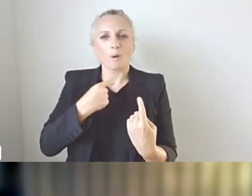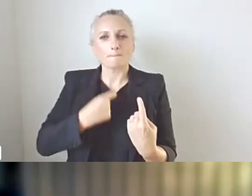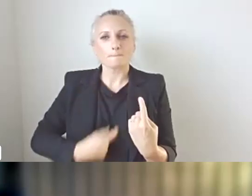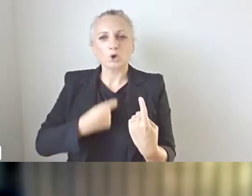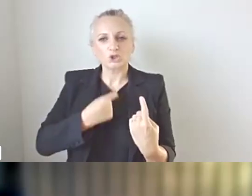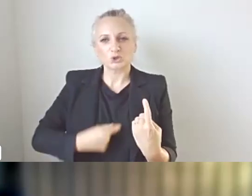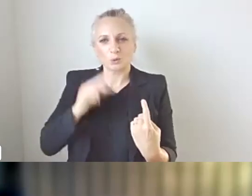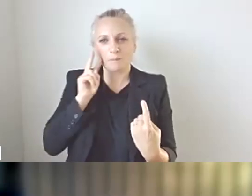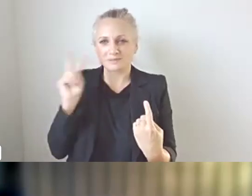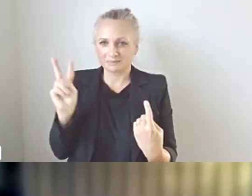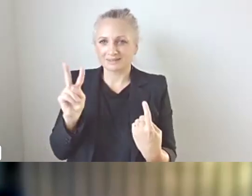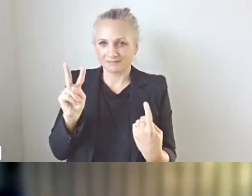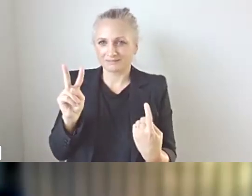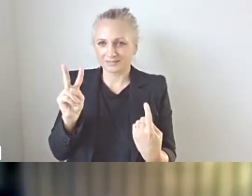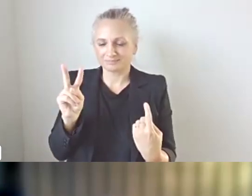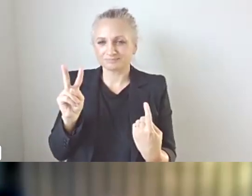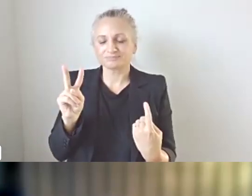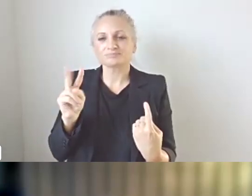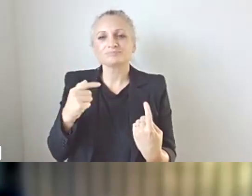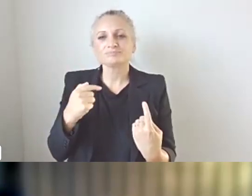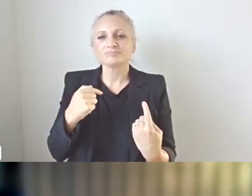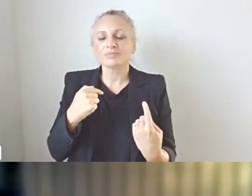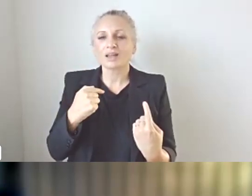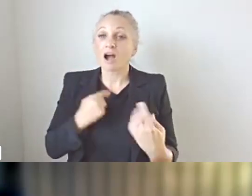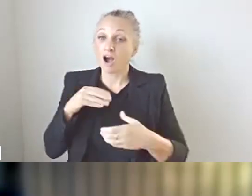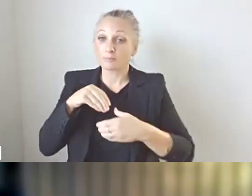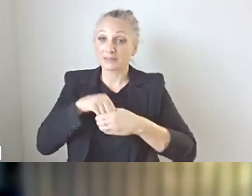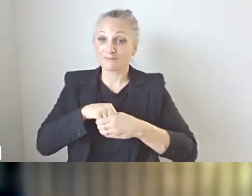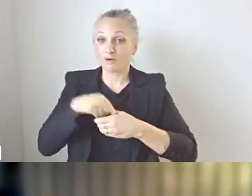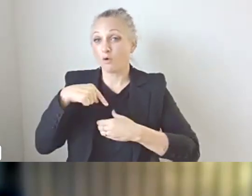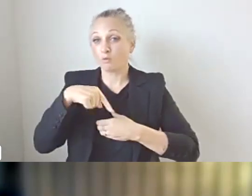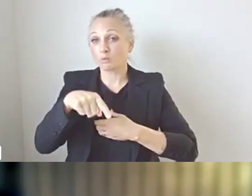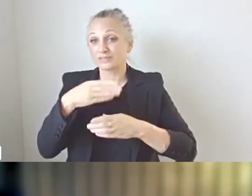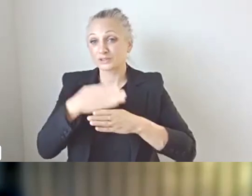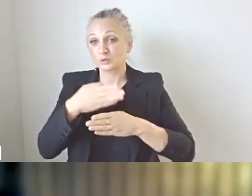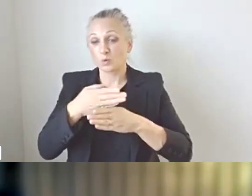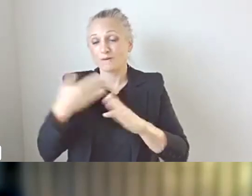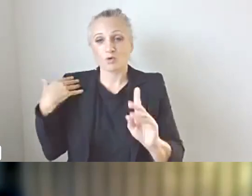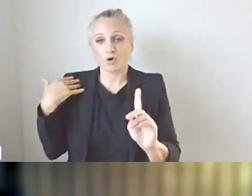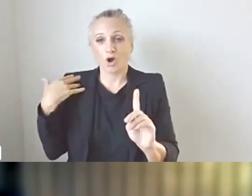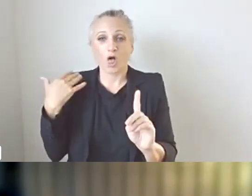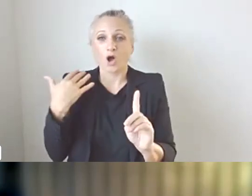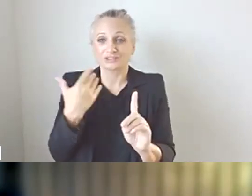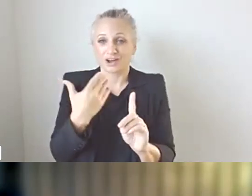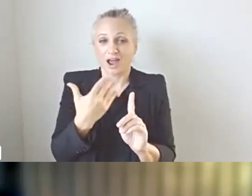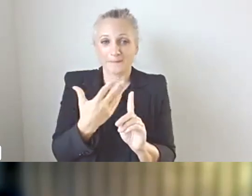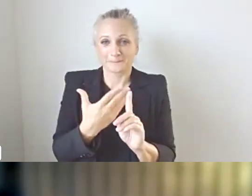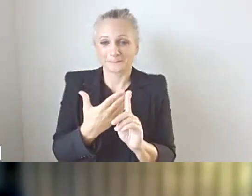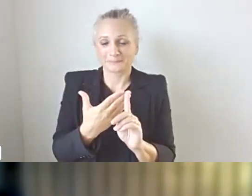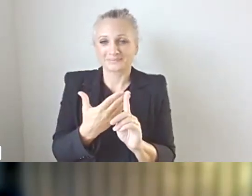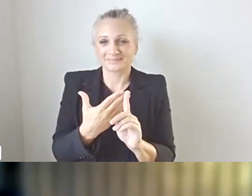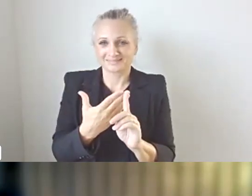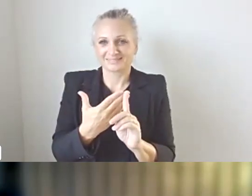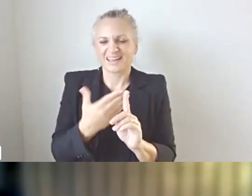been doing this work for a long time now, rather than the job that I do as a